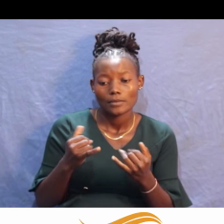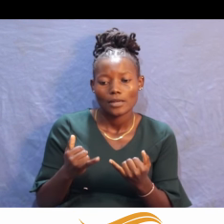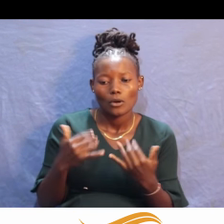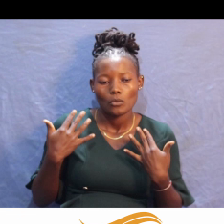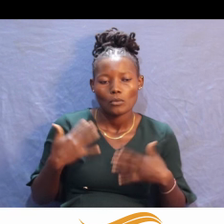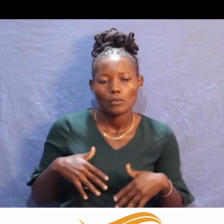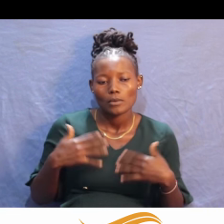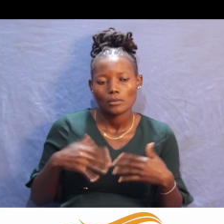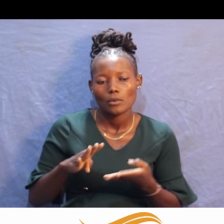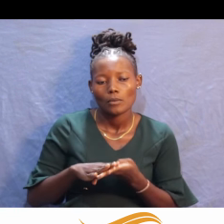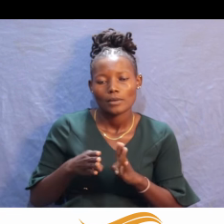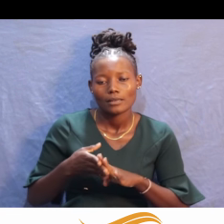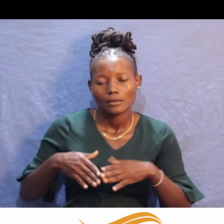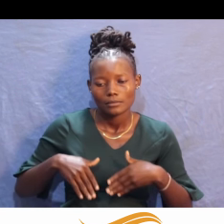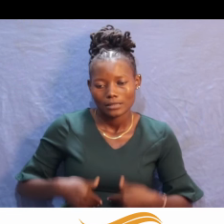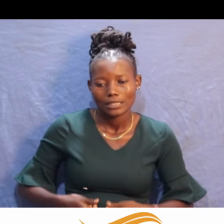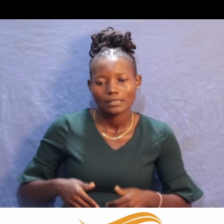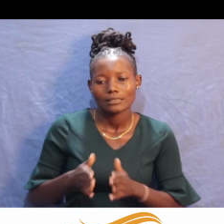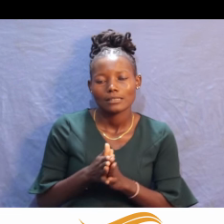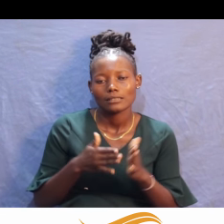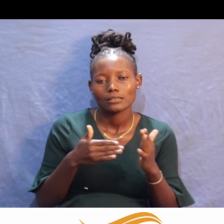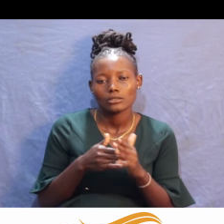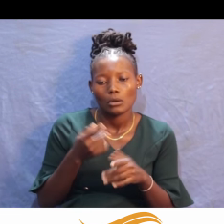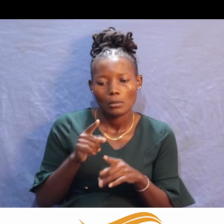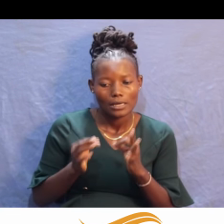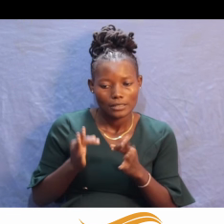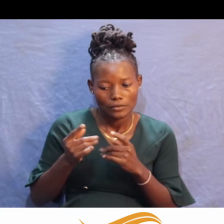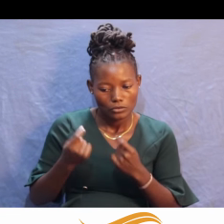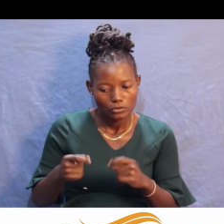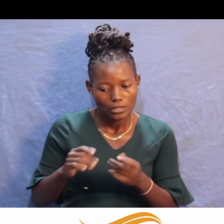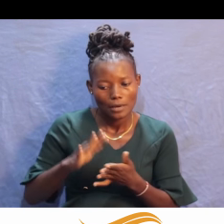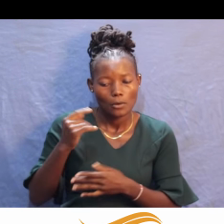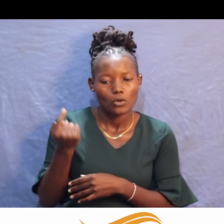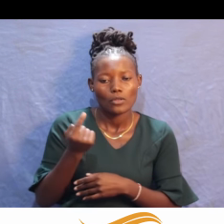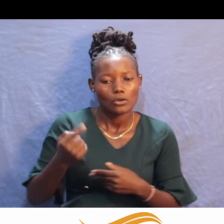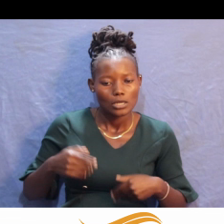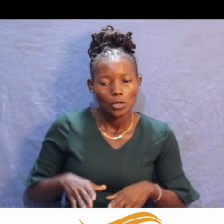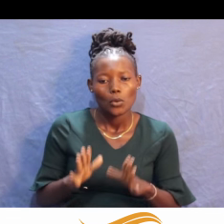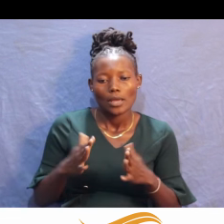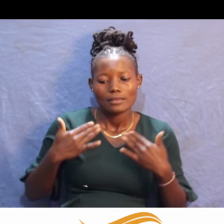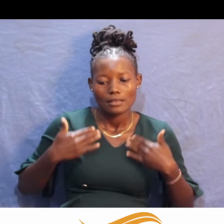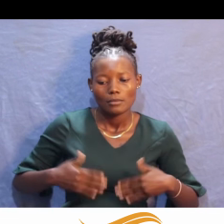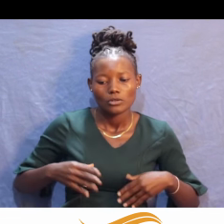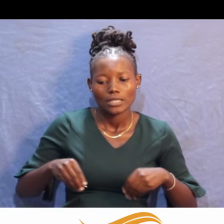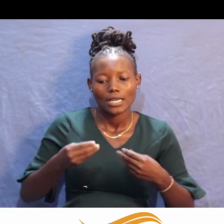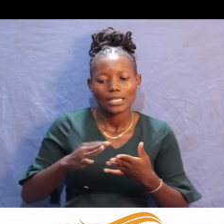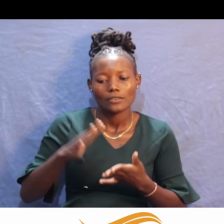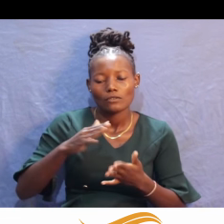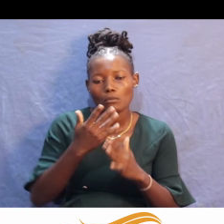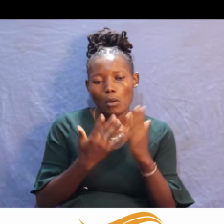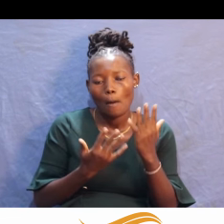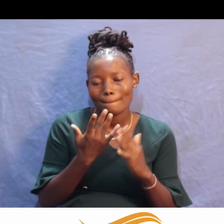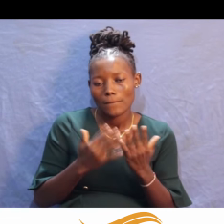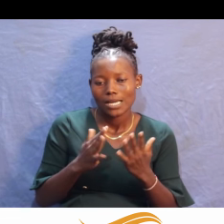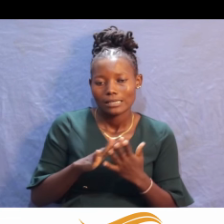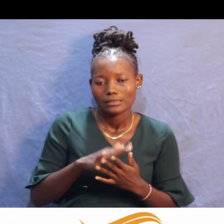get exhausted and stop. But if you push it, the only way the body can produce more blood is increase heart rate.